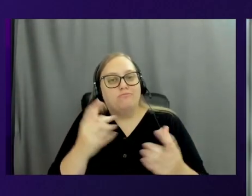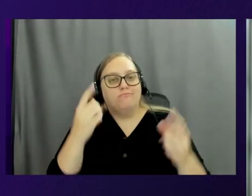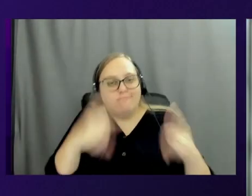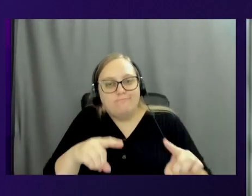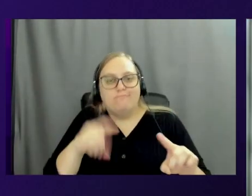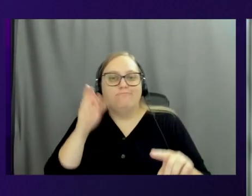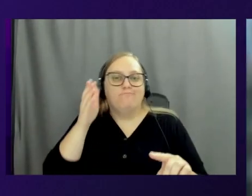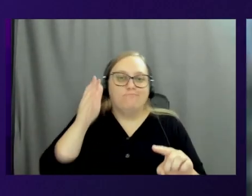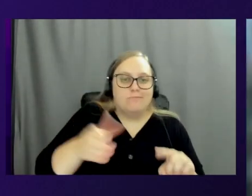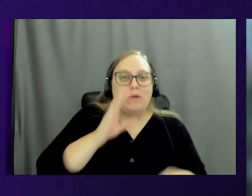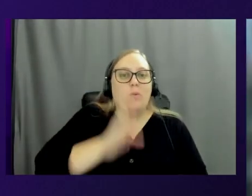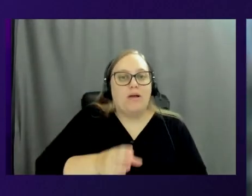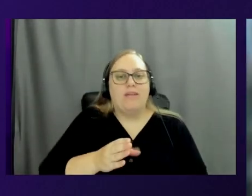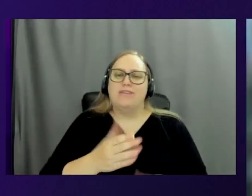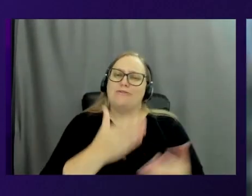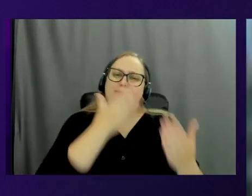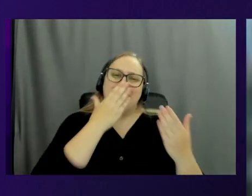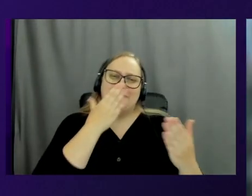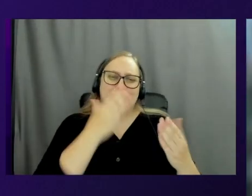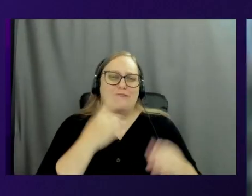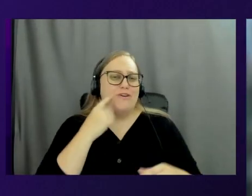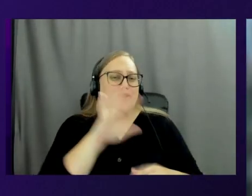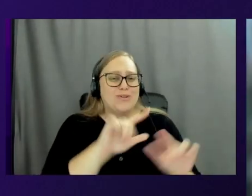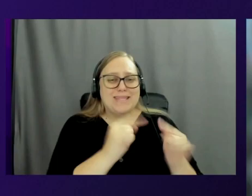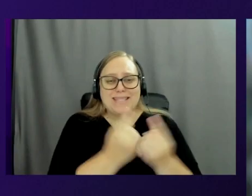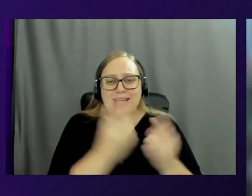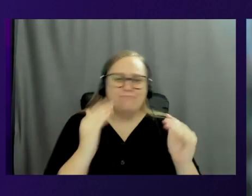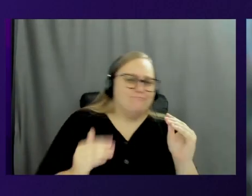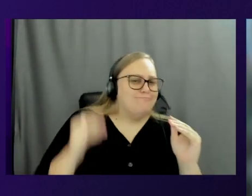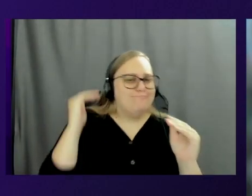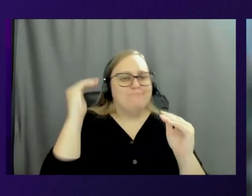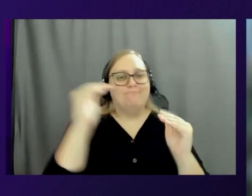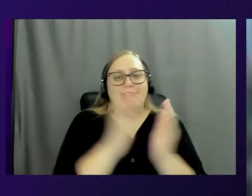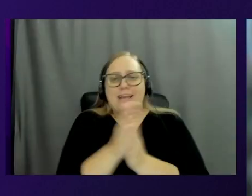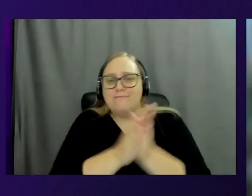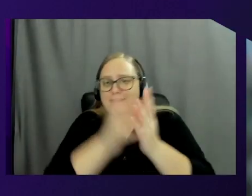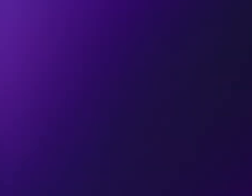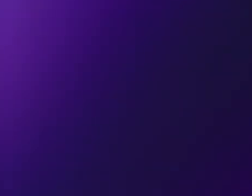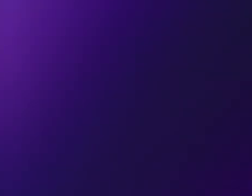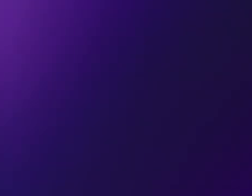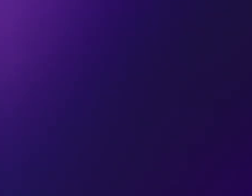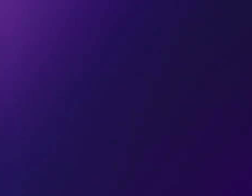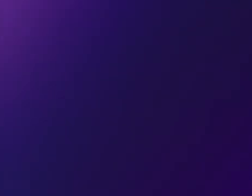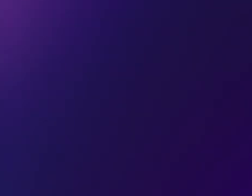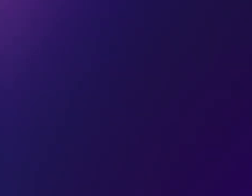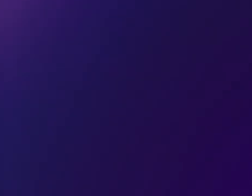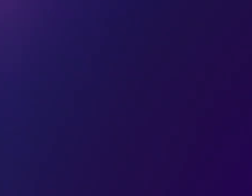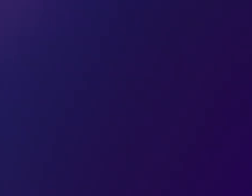continuing to raise the bar and innovate on behalf of our customers and partners. Thank you.